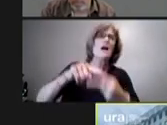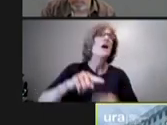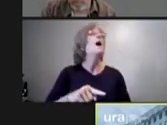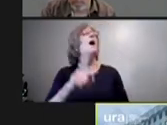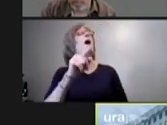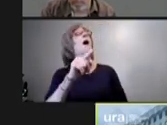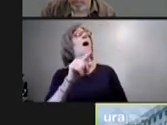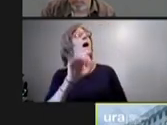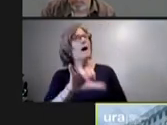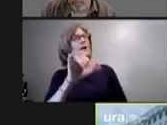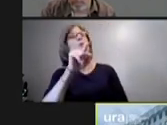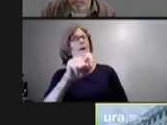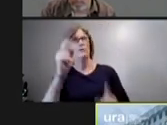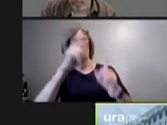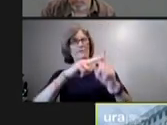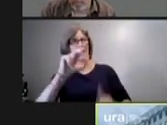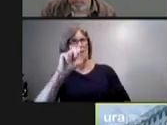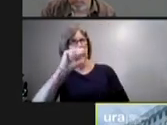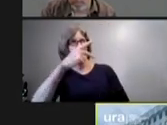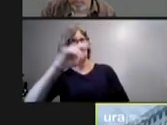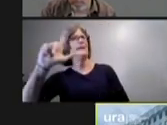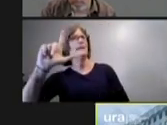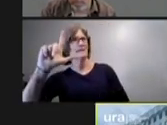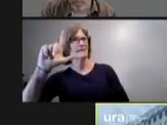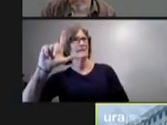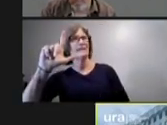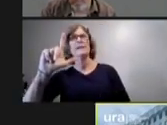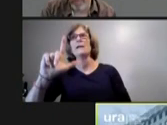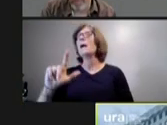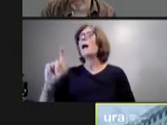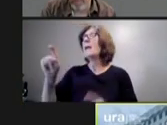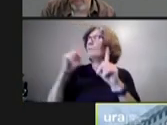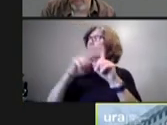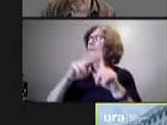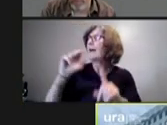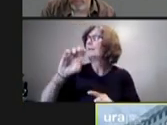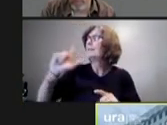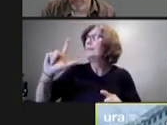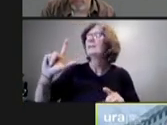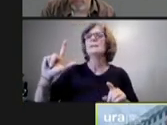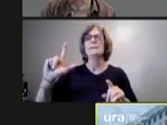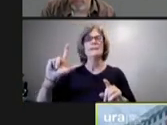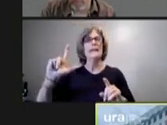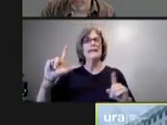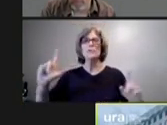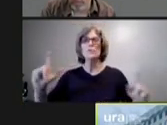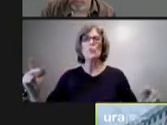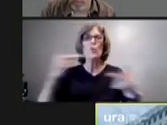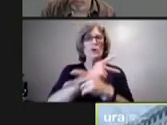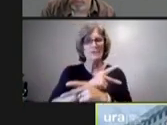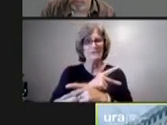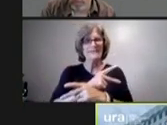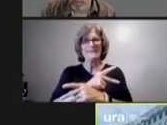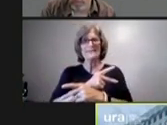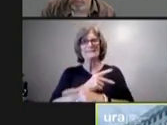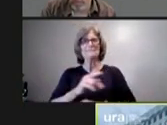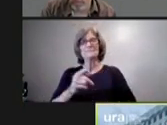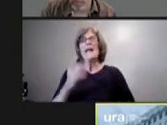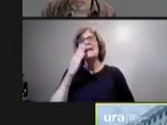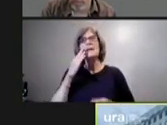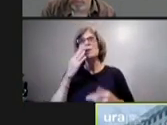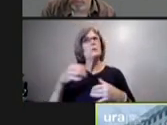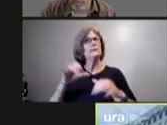is just, again, speaking from my experience, it makes it that much harder. So there absolutely that this, I know it still happens